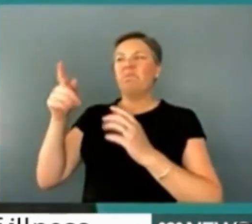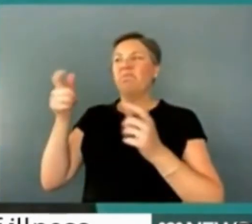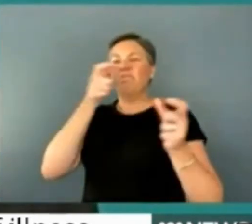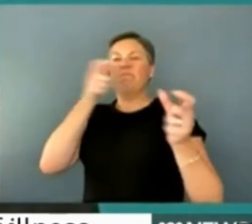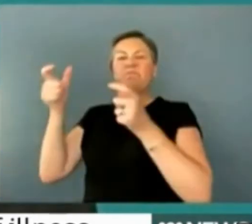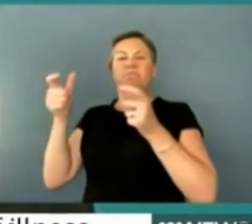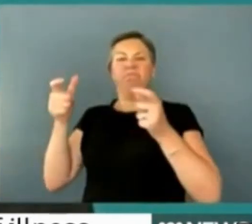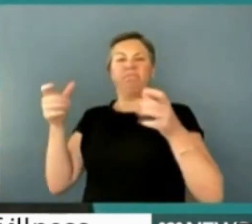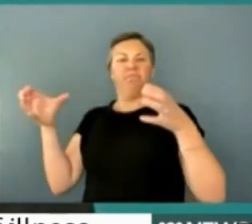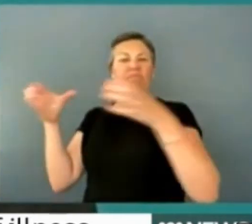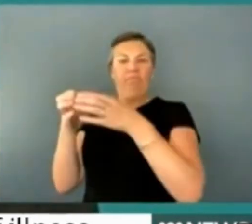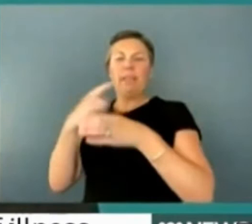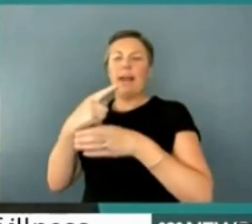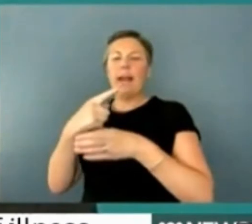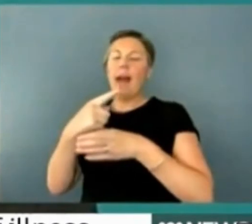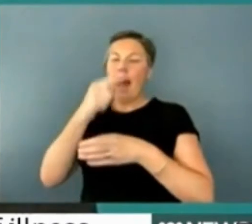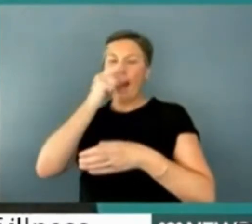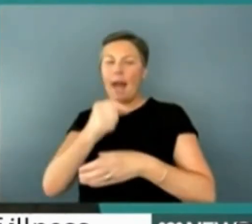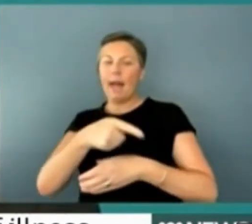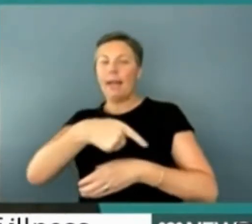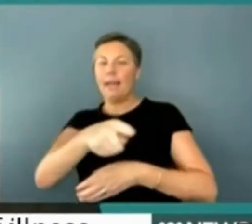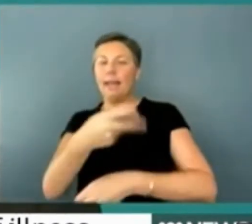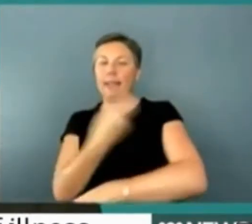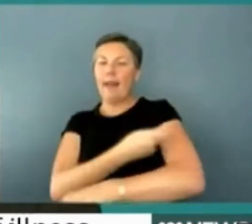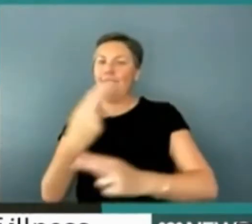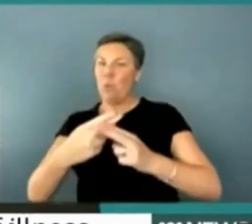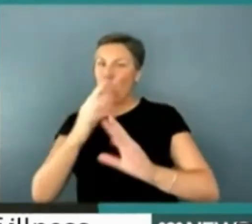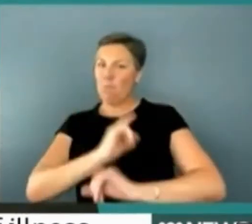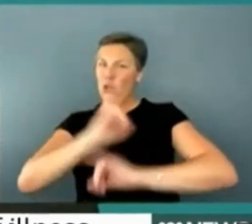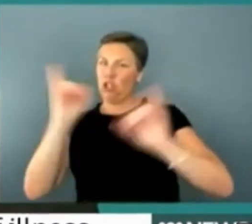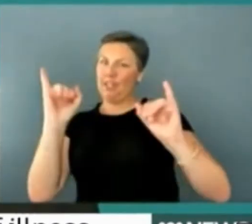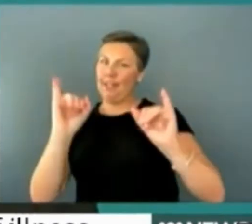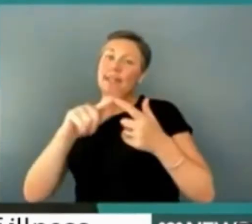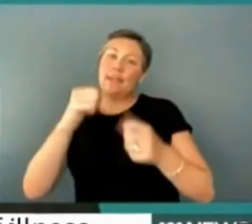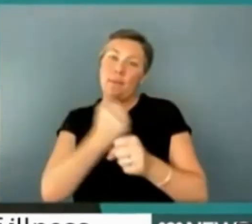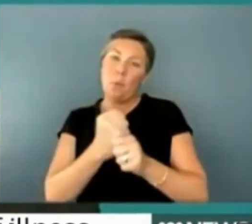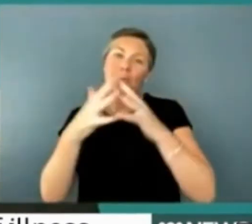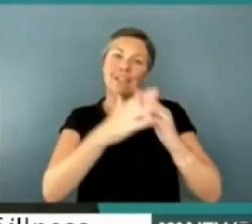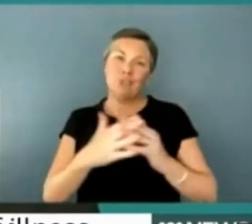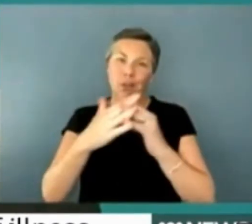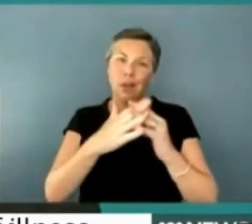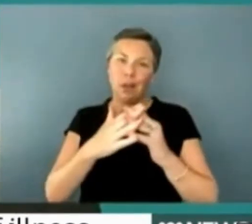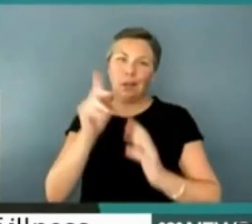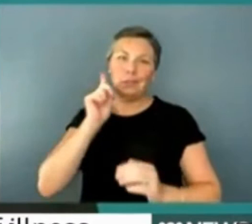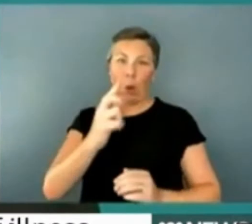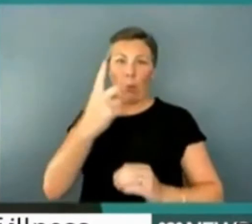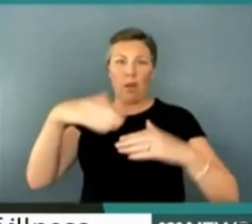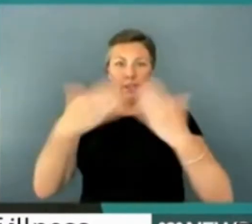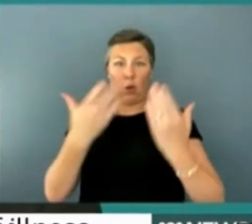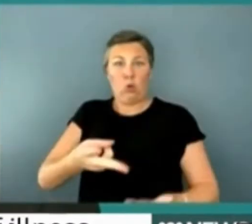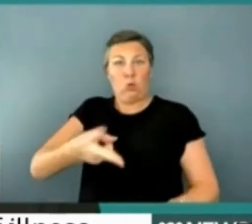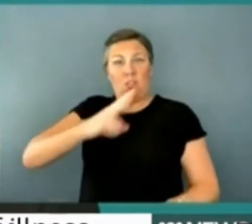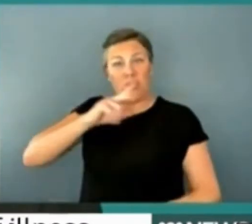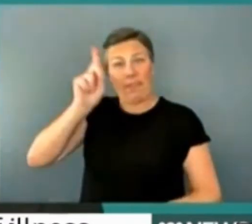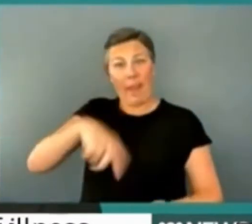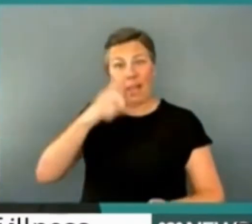emergencies. I talked about the US earlier, 200,000 cases yesterday. They have an emergency. They need to get on with it. Same in the